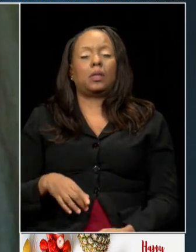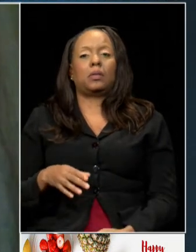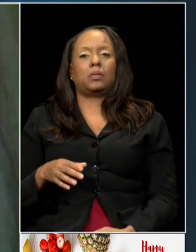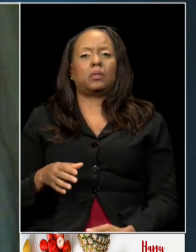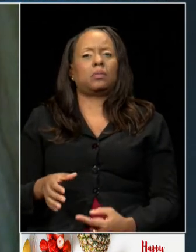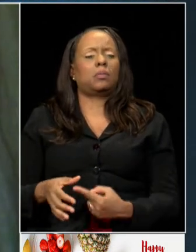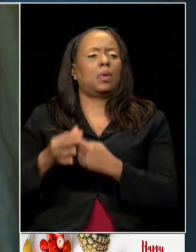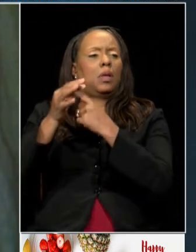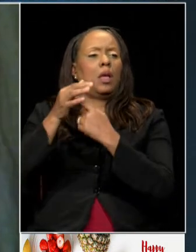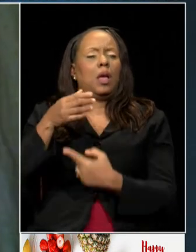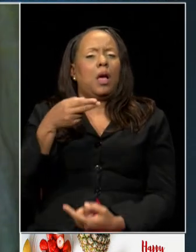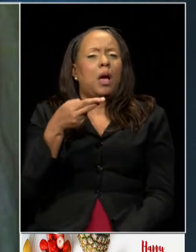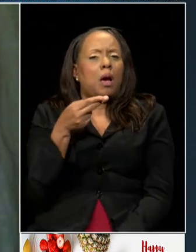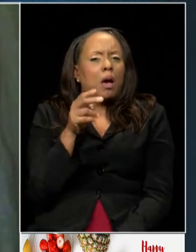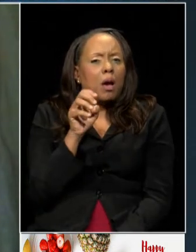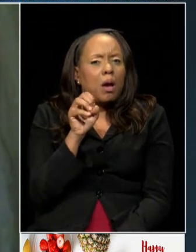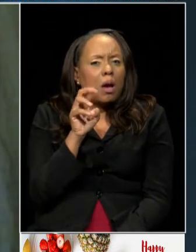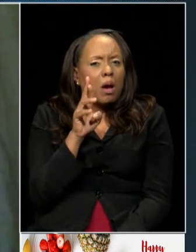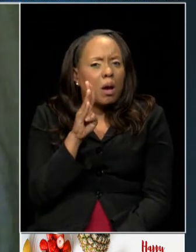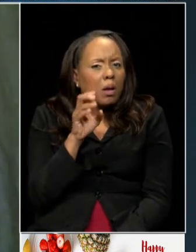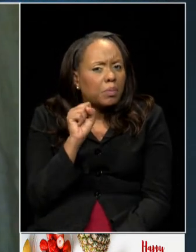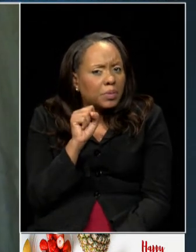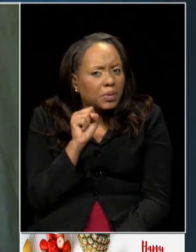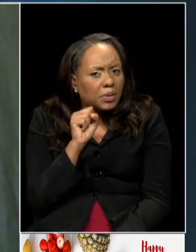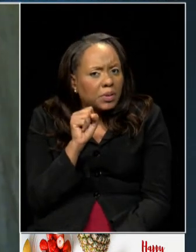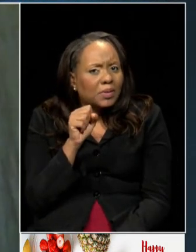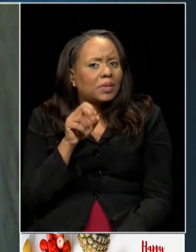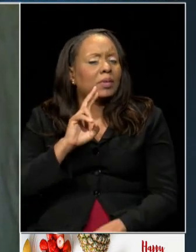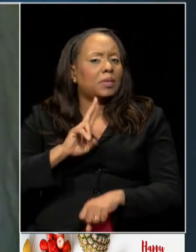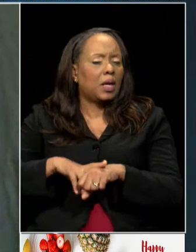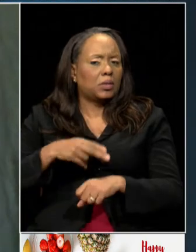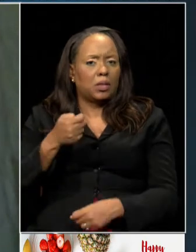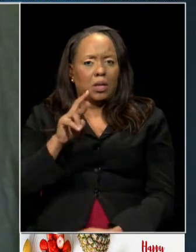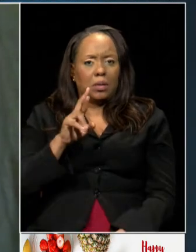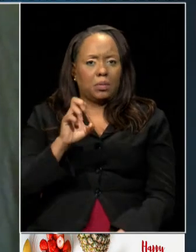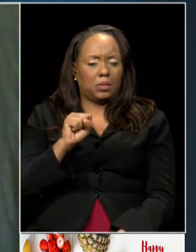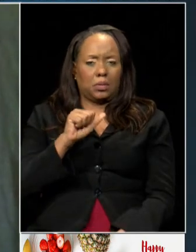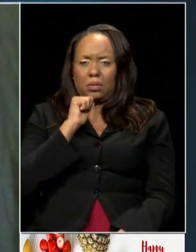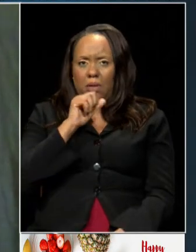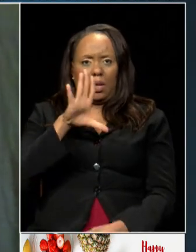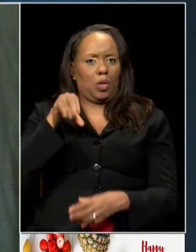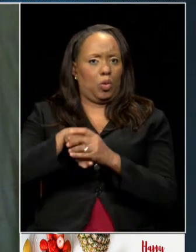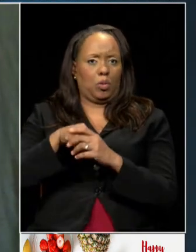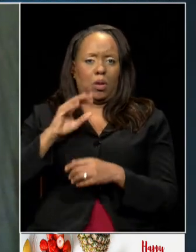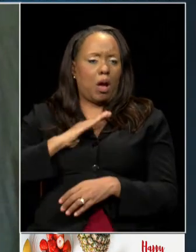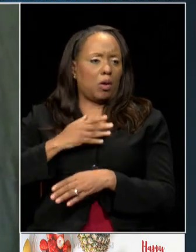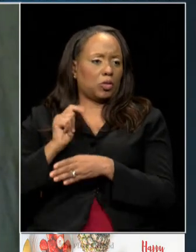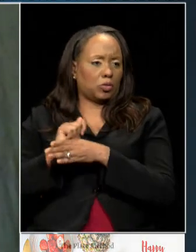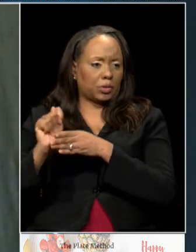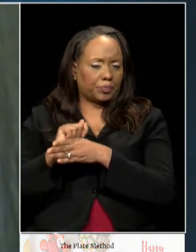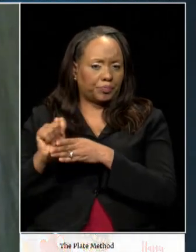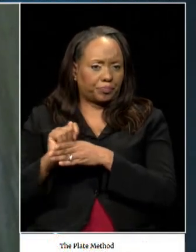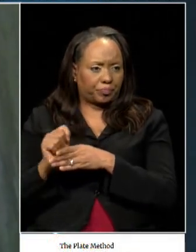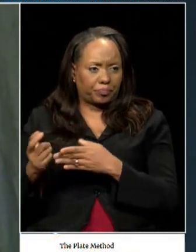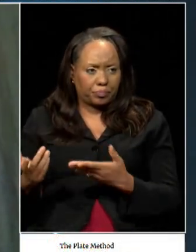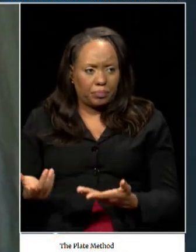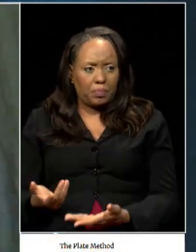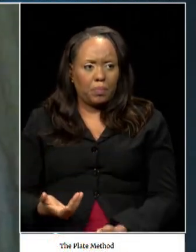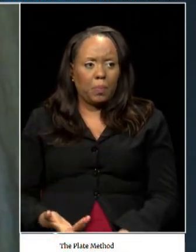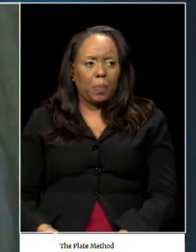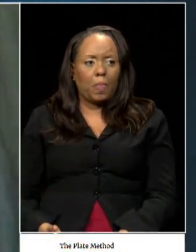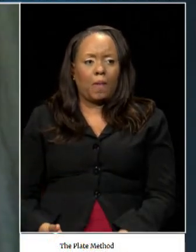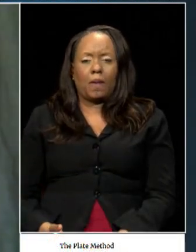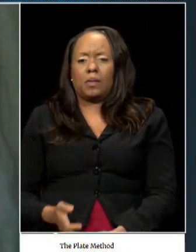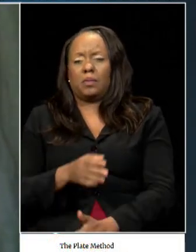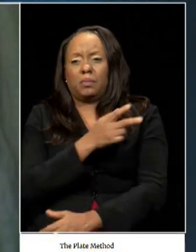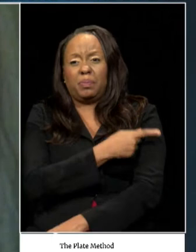not usually part of our training. However, the difficulty with prescribing herbs, because I mean,